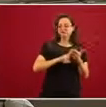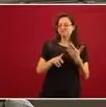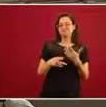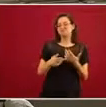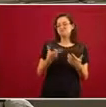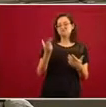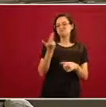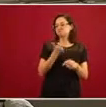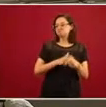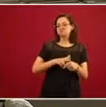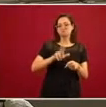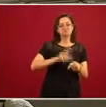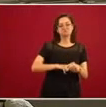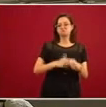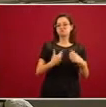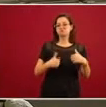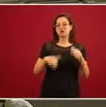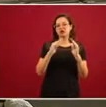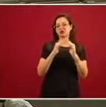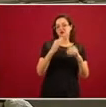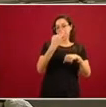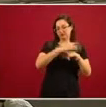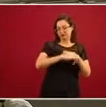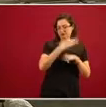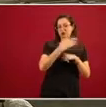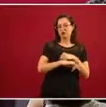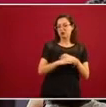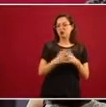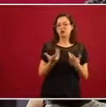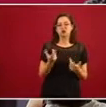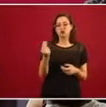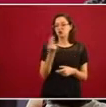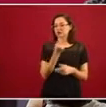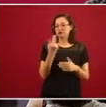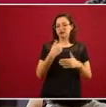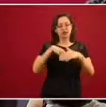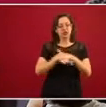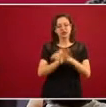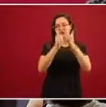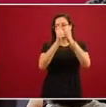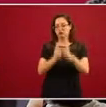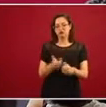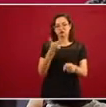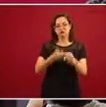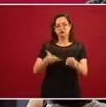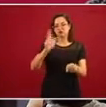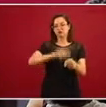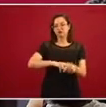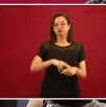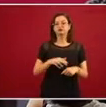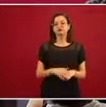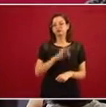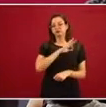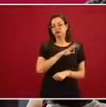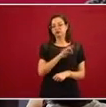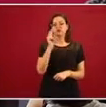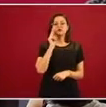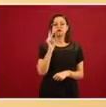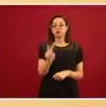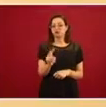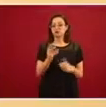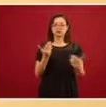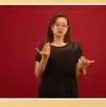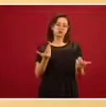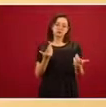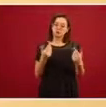know, the green bars represent outpatients and the yellow bars represent inpatients. So the older the